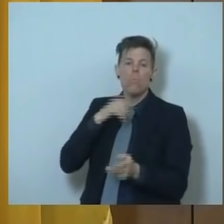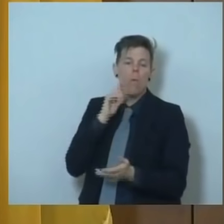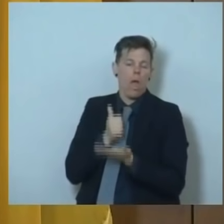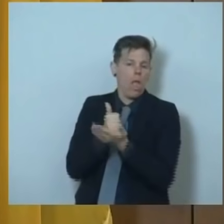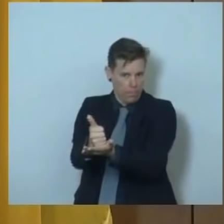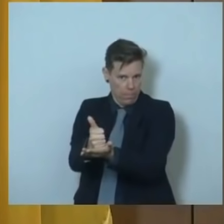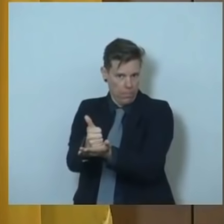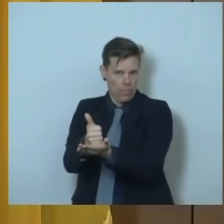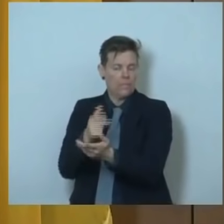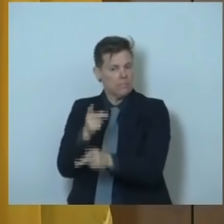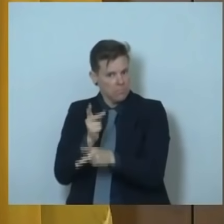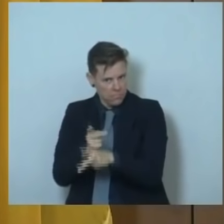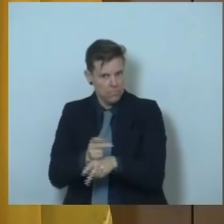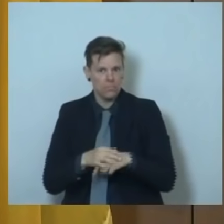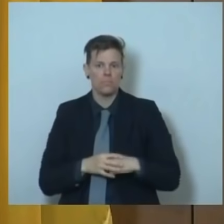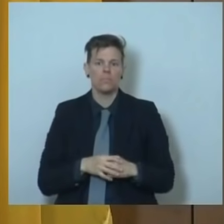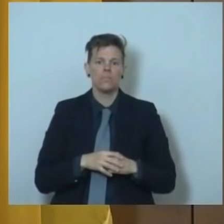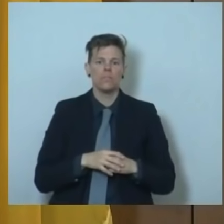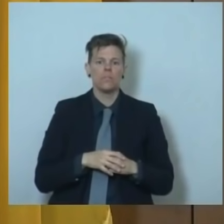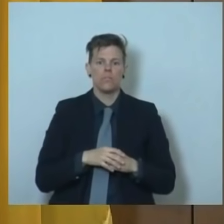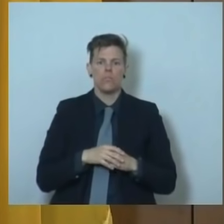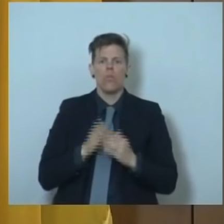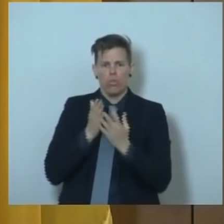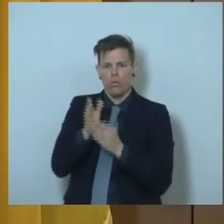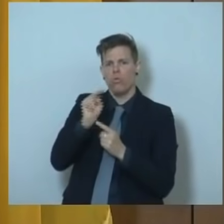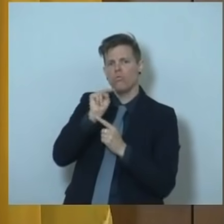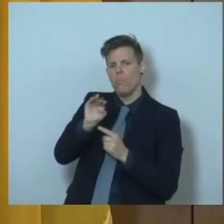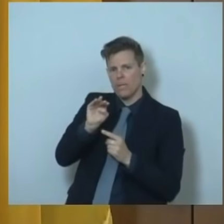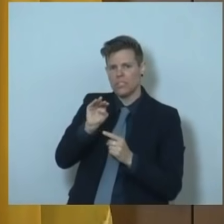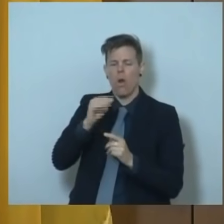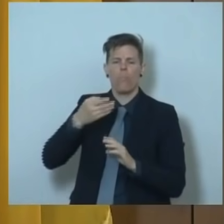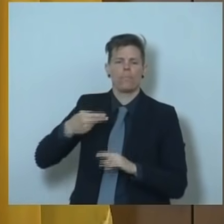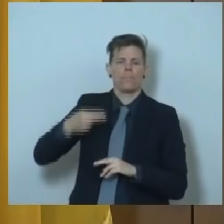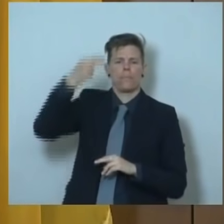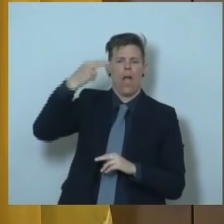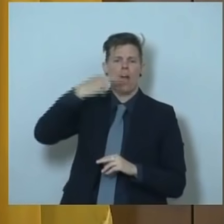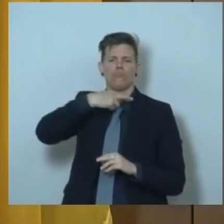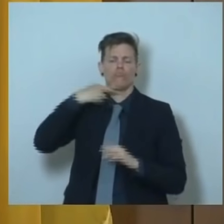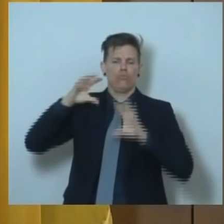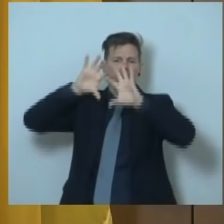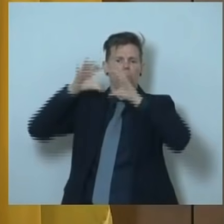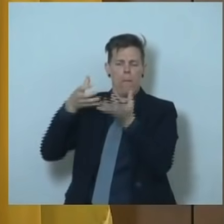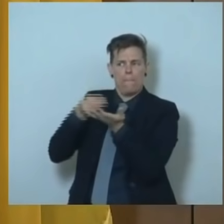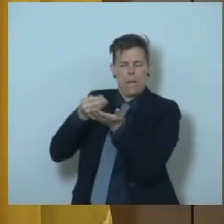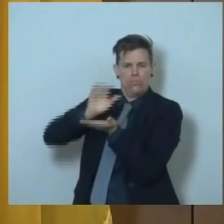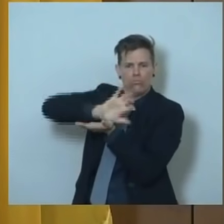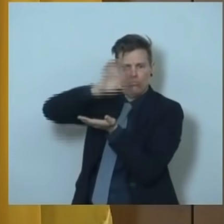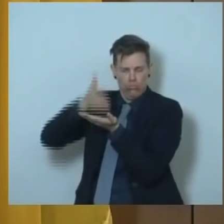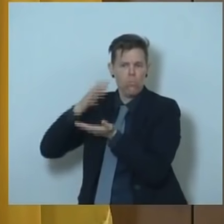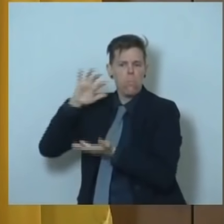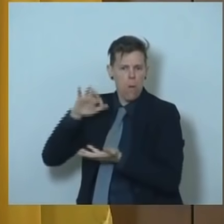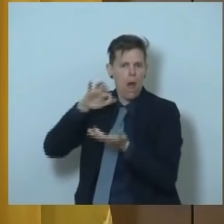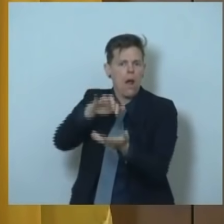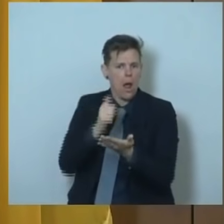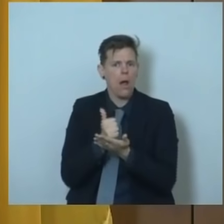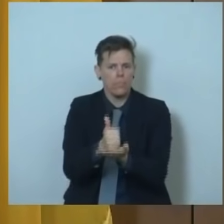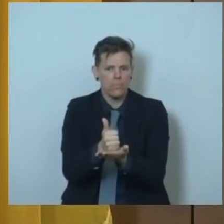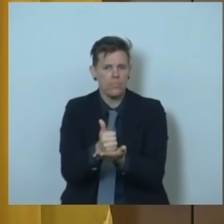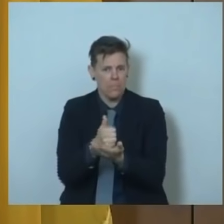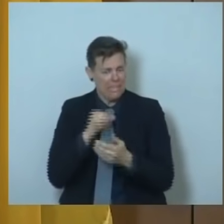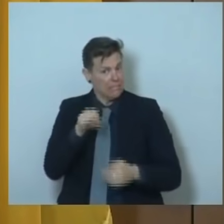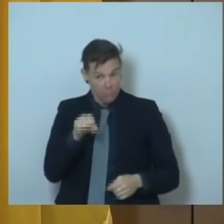done through the New Mexico high risk pool. But I worry that in fact they would make more